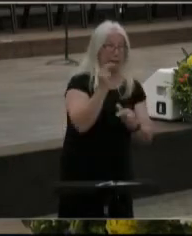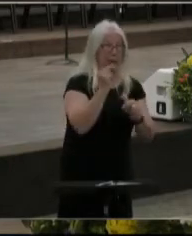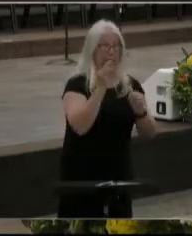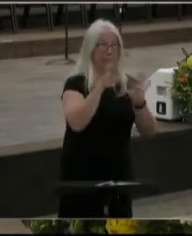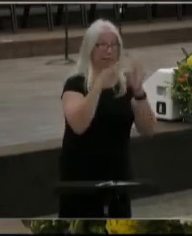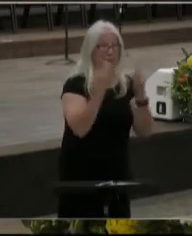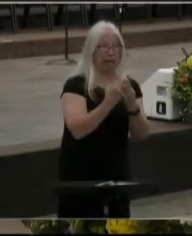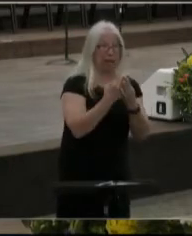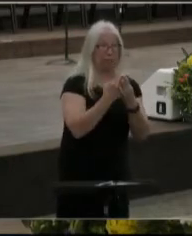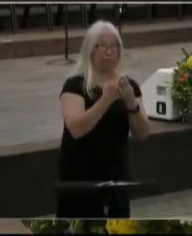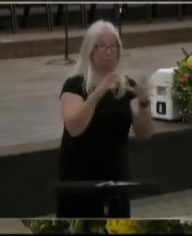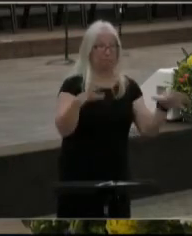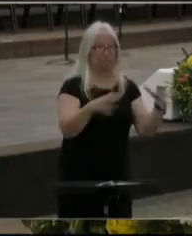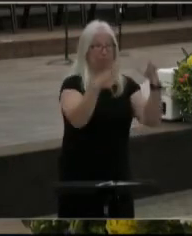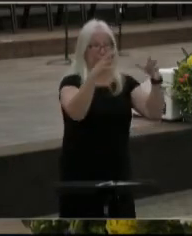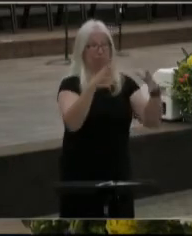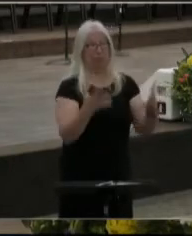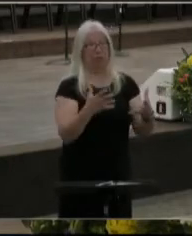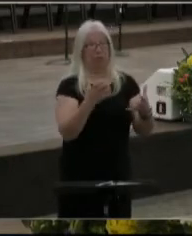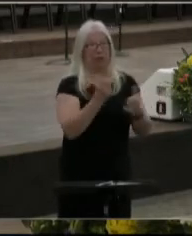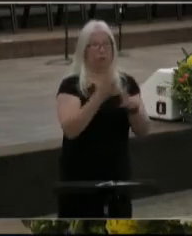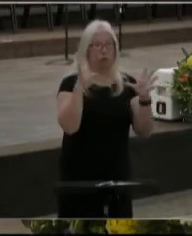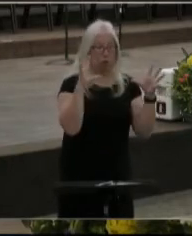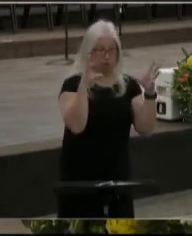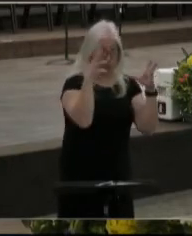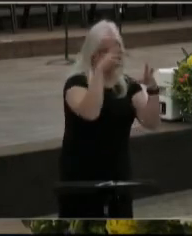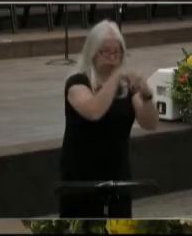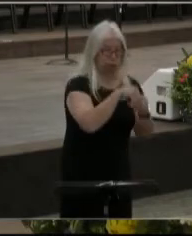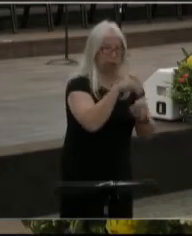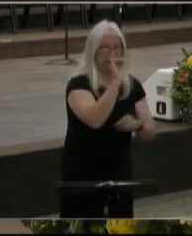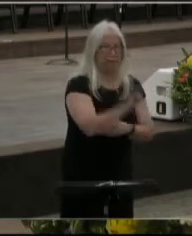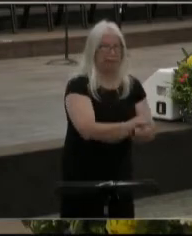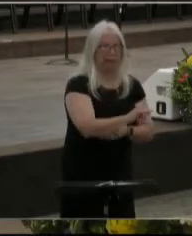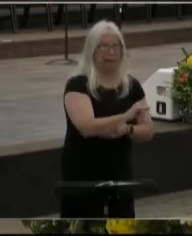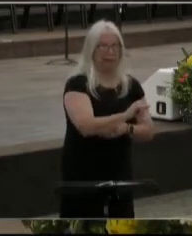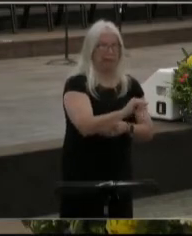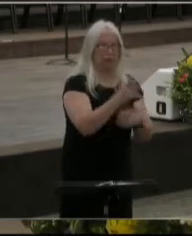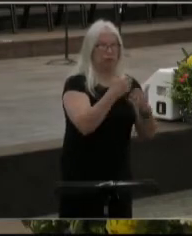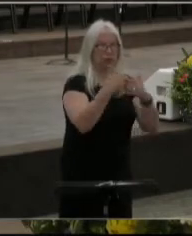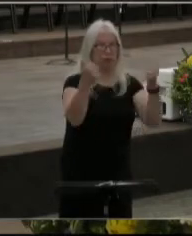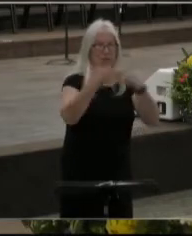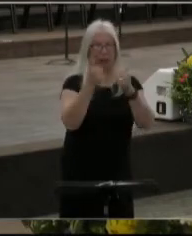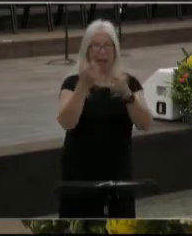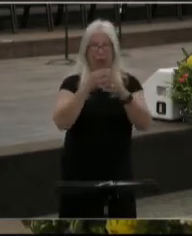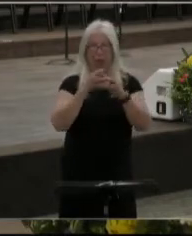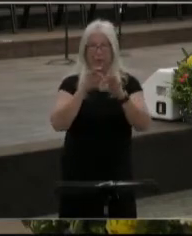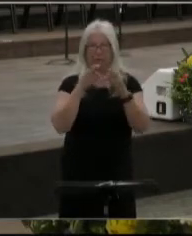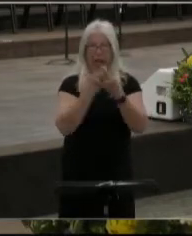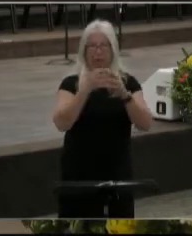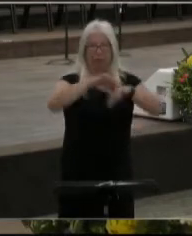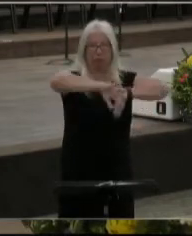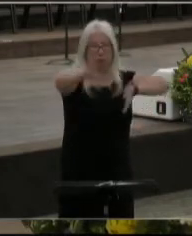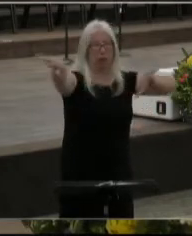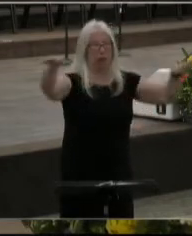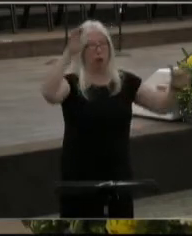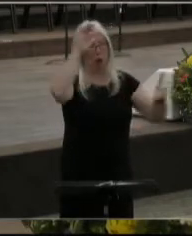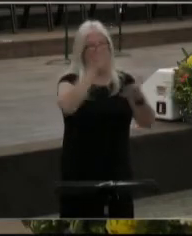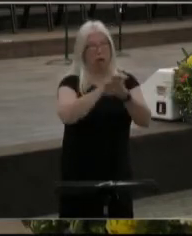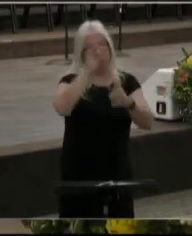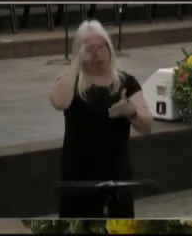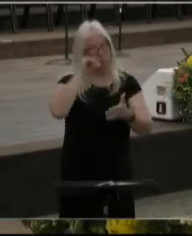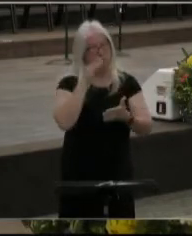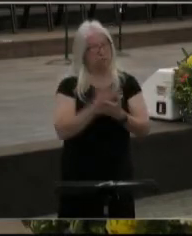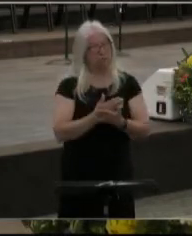the family fortune. She became so engrossed with this that she divided her family and scattered them, her husband, her